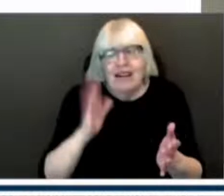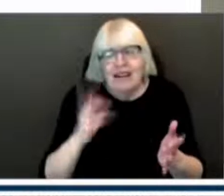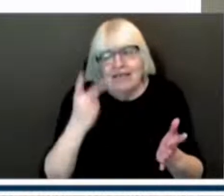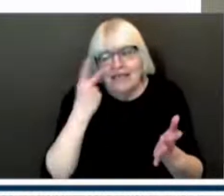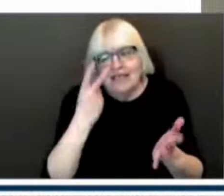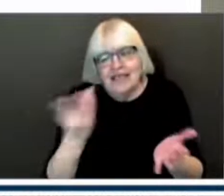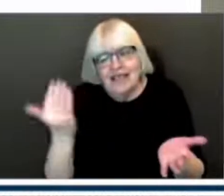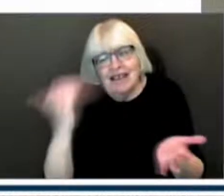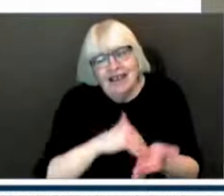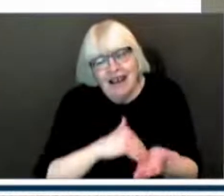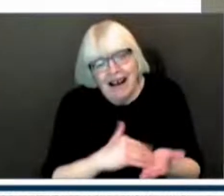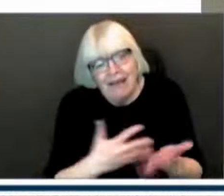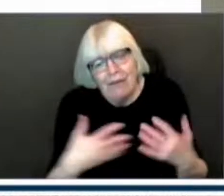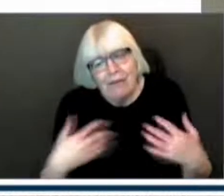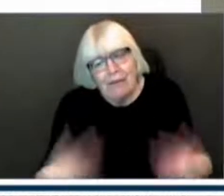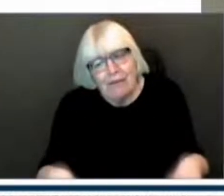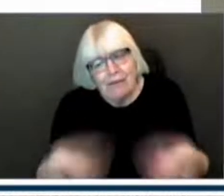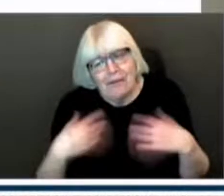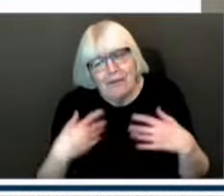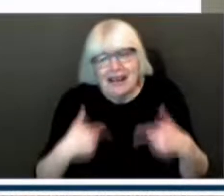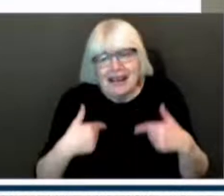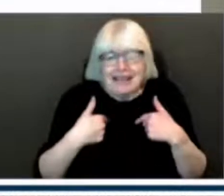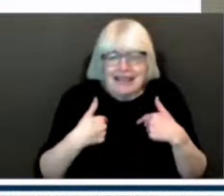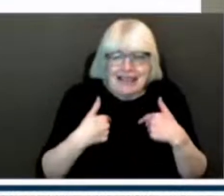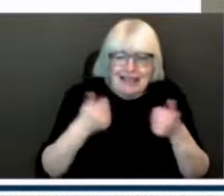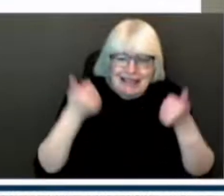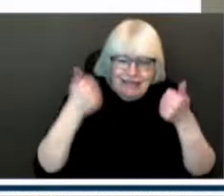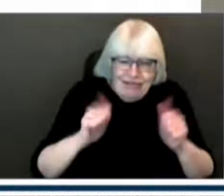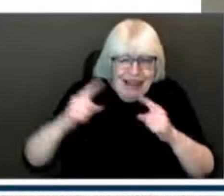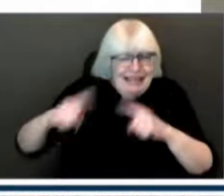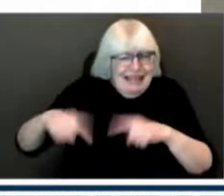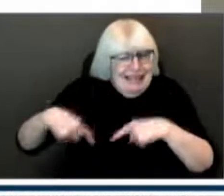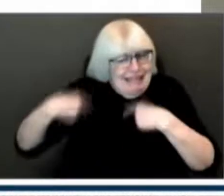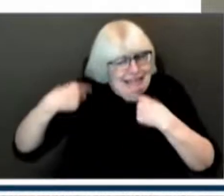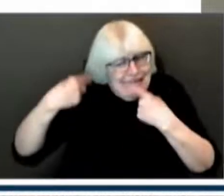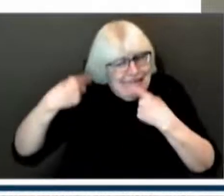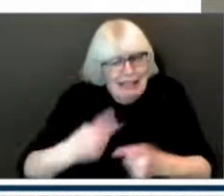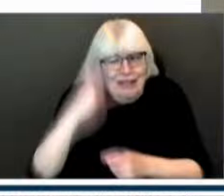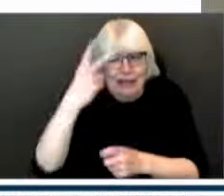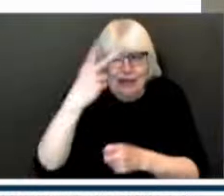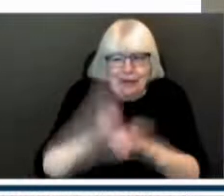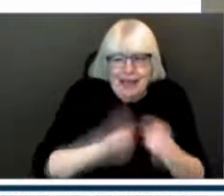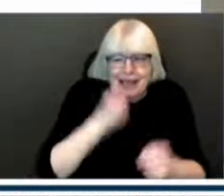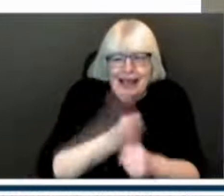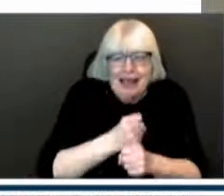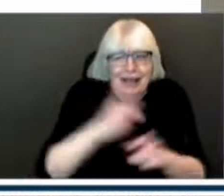protect people is what we've been doing for 2 years. It's why we've had restrictions and